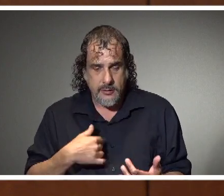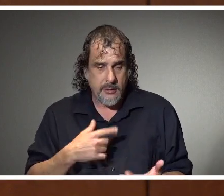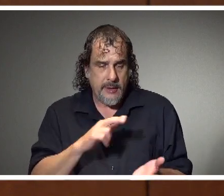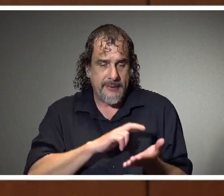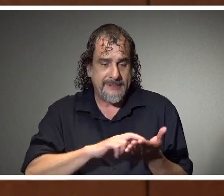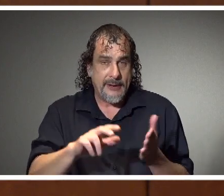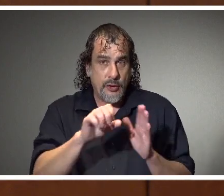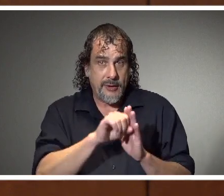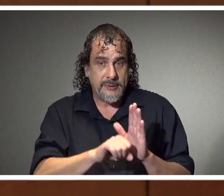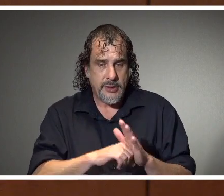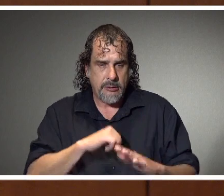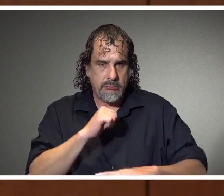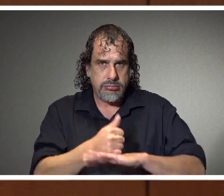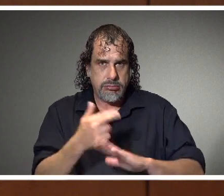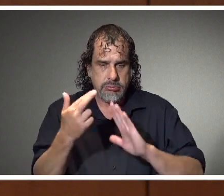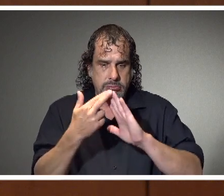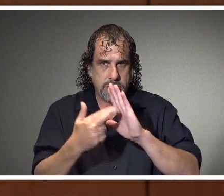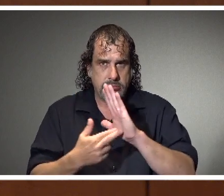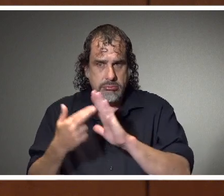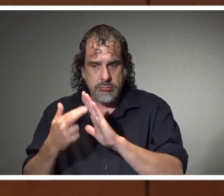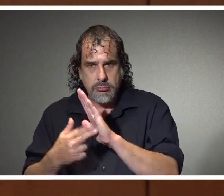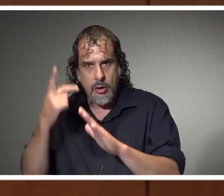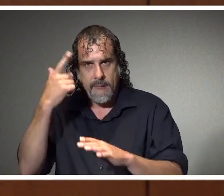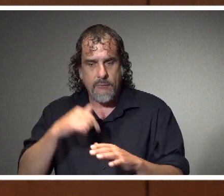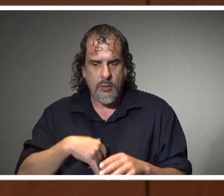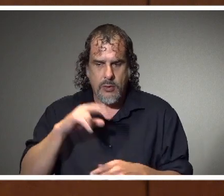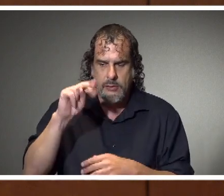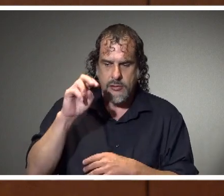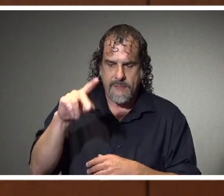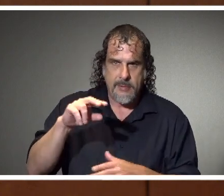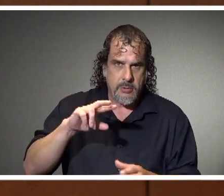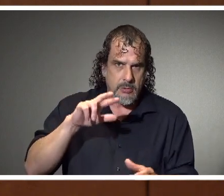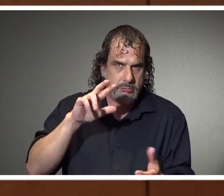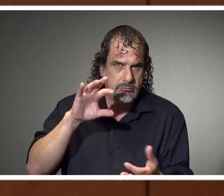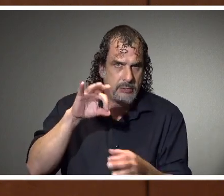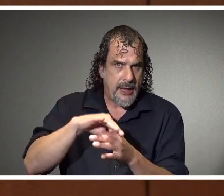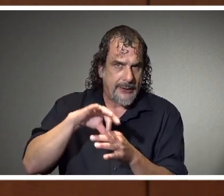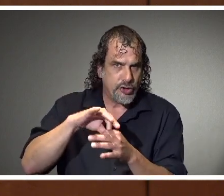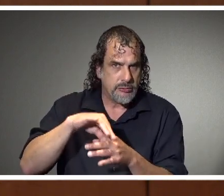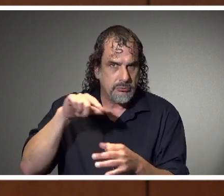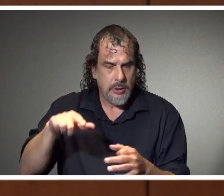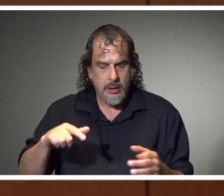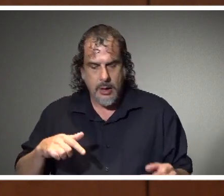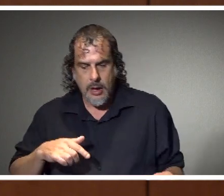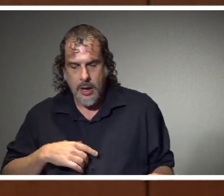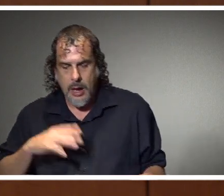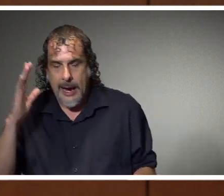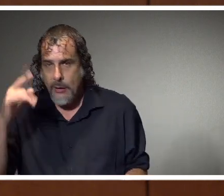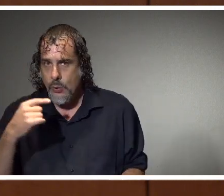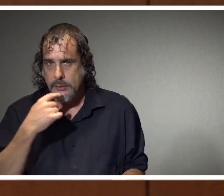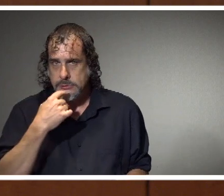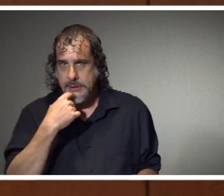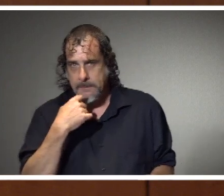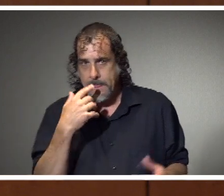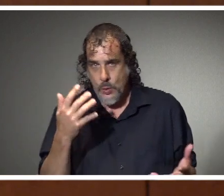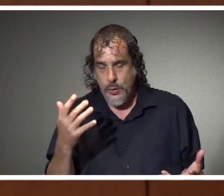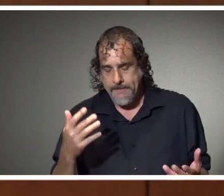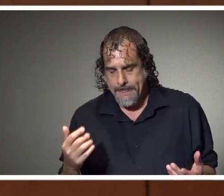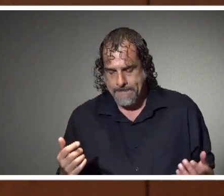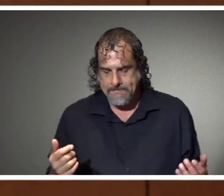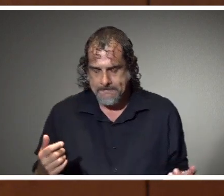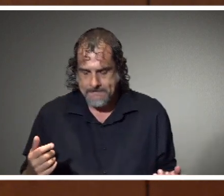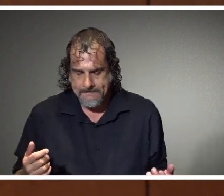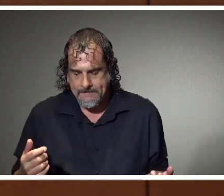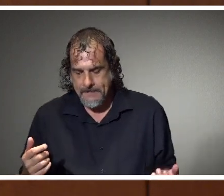out potential contingency plans for the November elections. What I would tell you is I believe that for